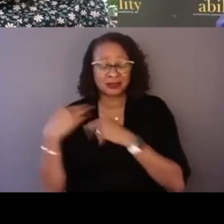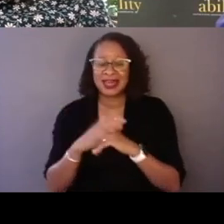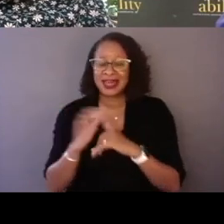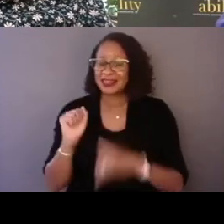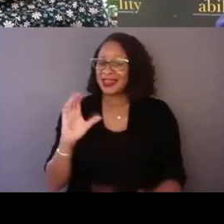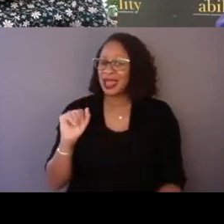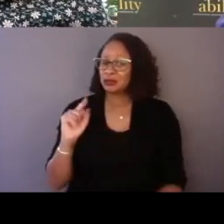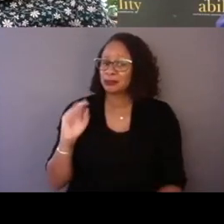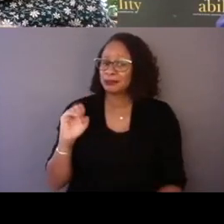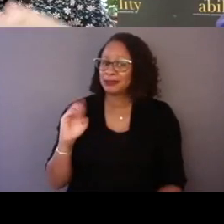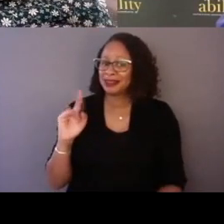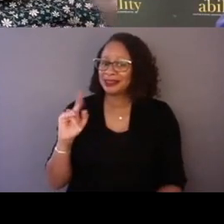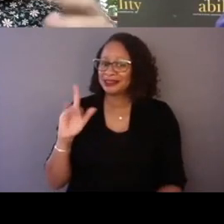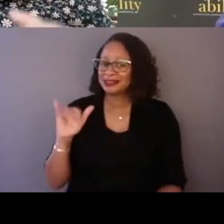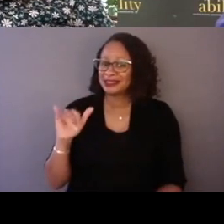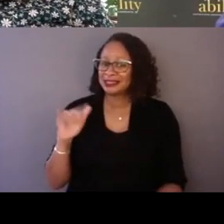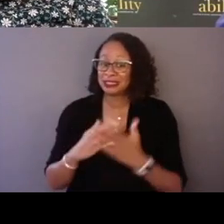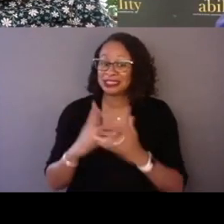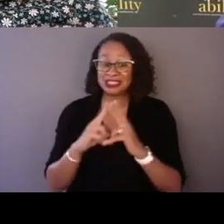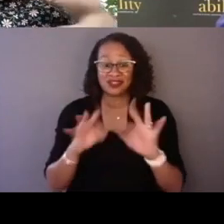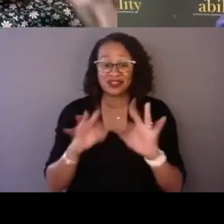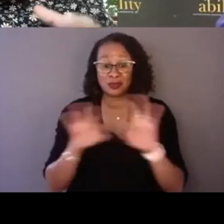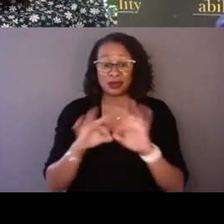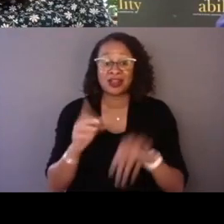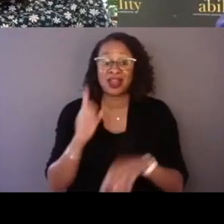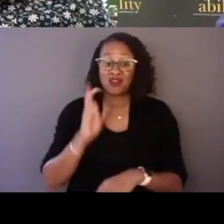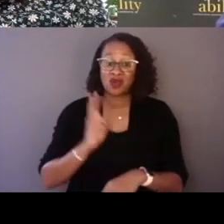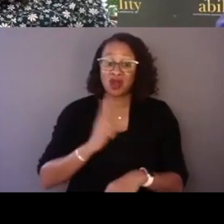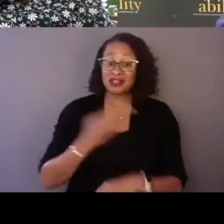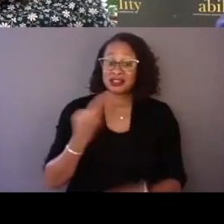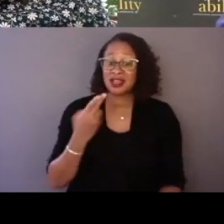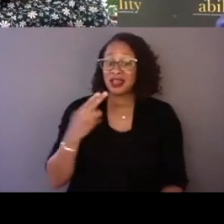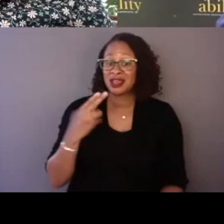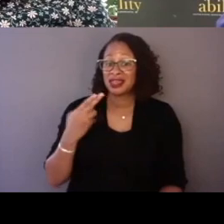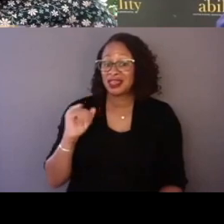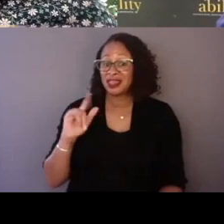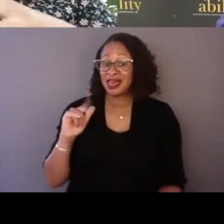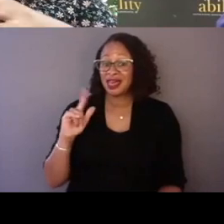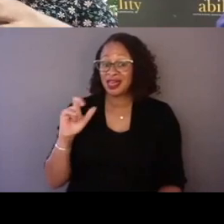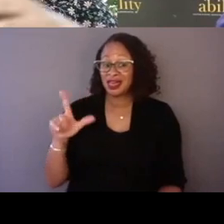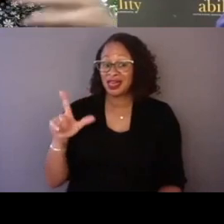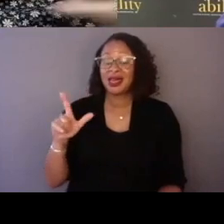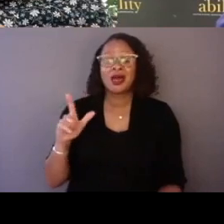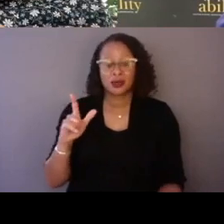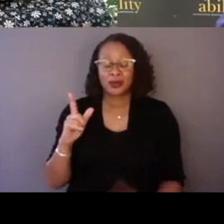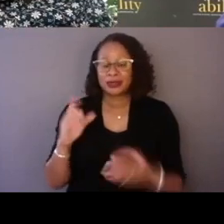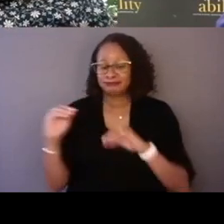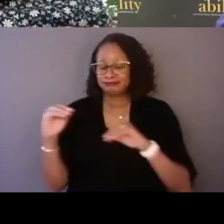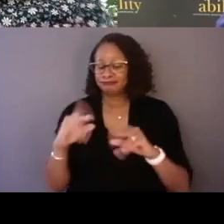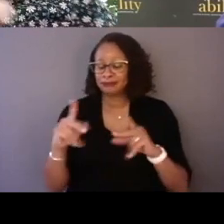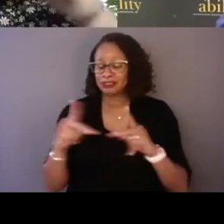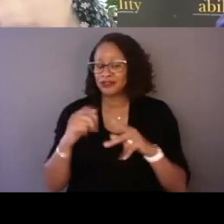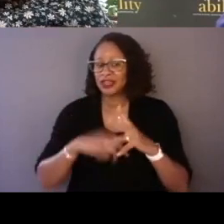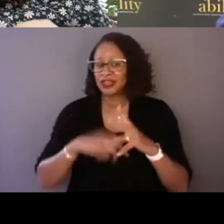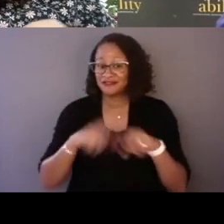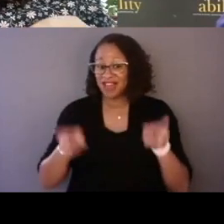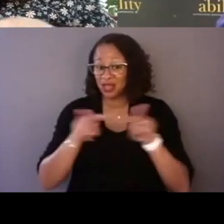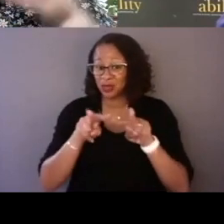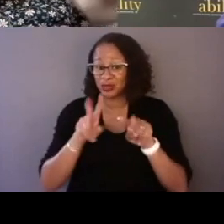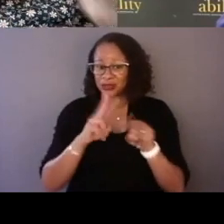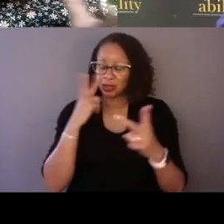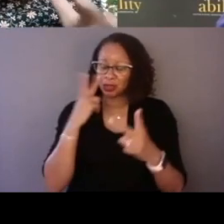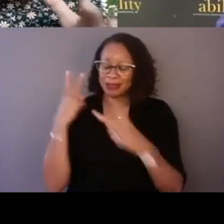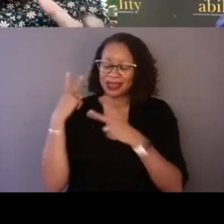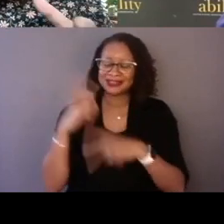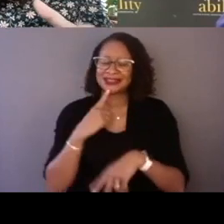really important. And for us at Hillel, we really place ourselves in value. So it's really easy to look back and say, why are we doing this?